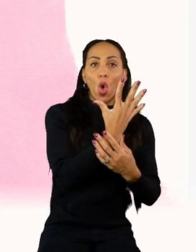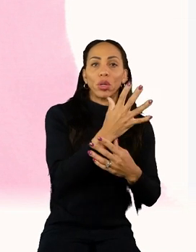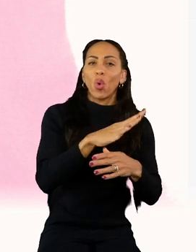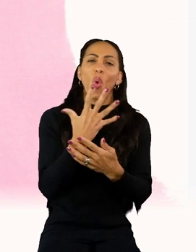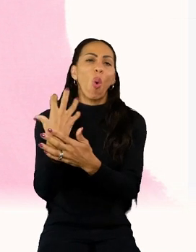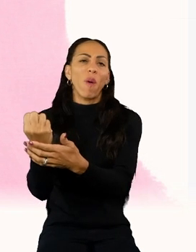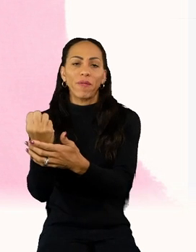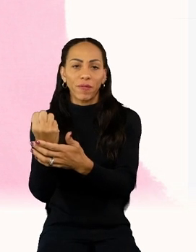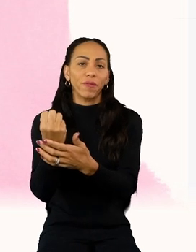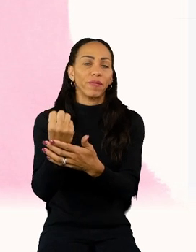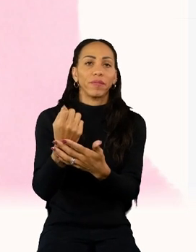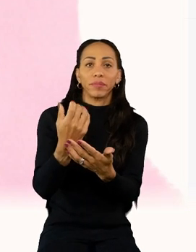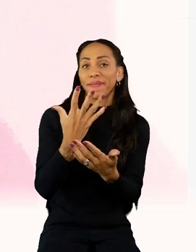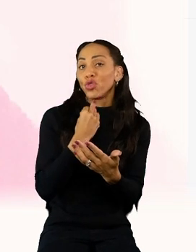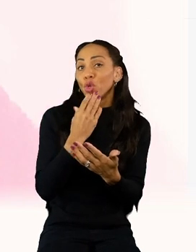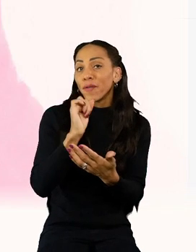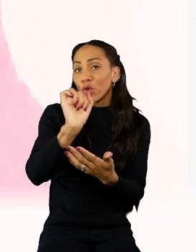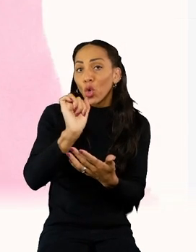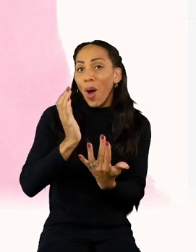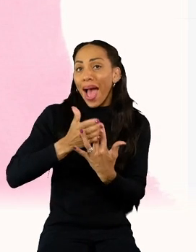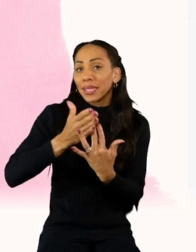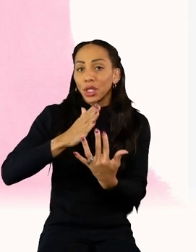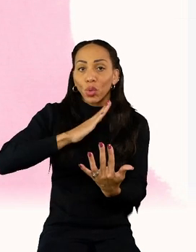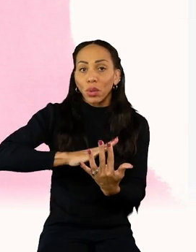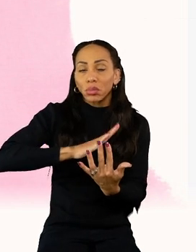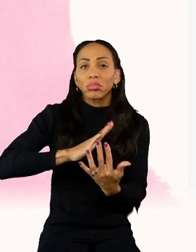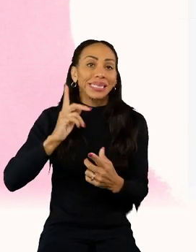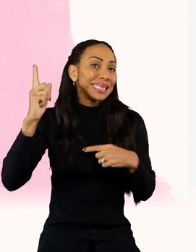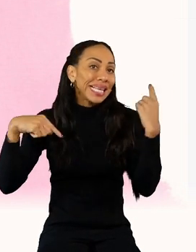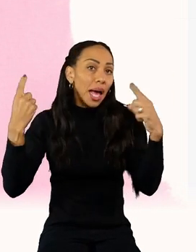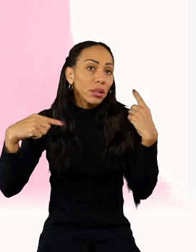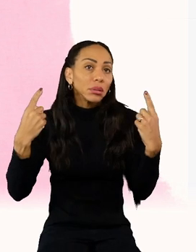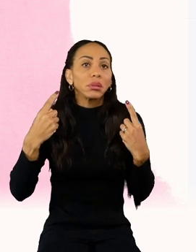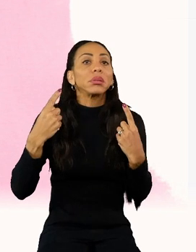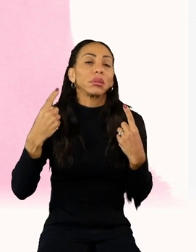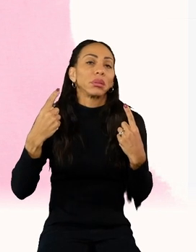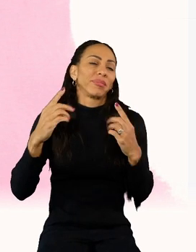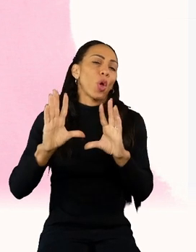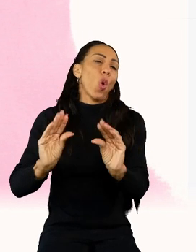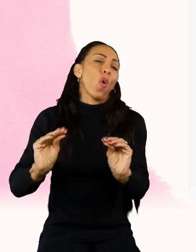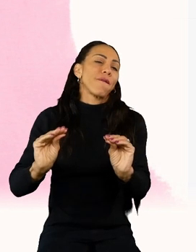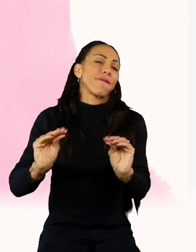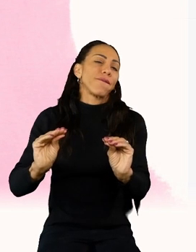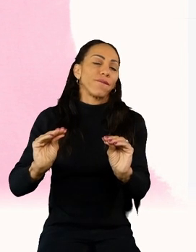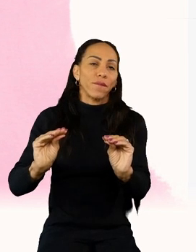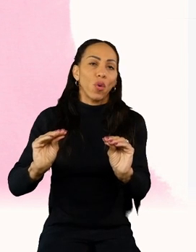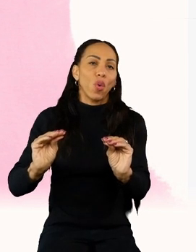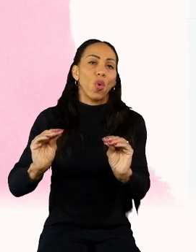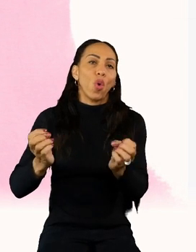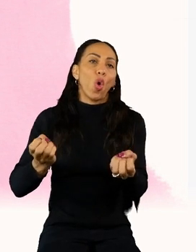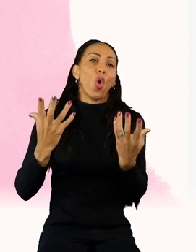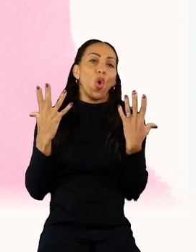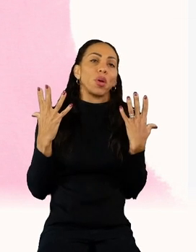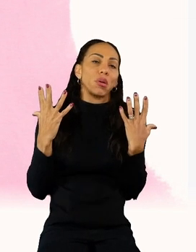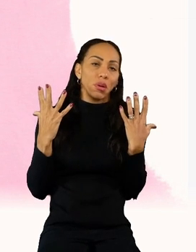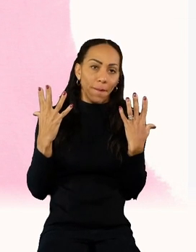or they can be on if that's useful to you to support your access requirements. There's also, you can have the sounds